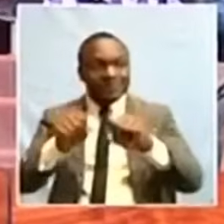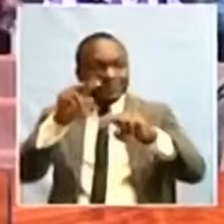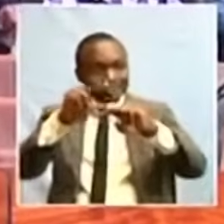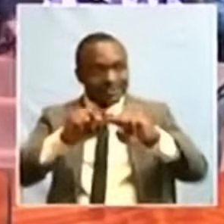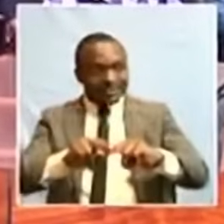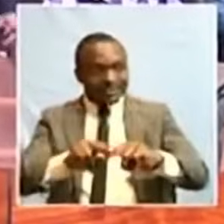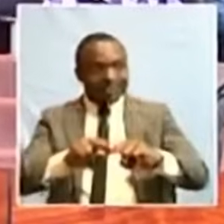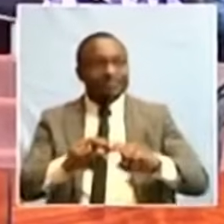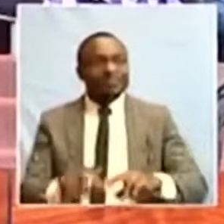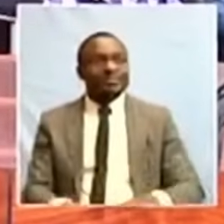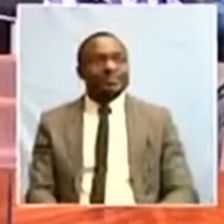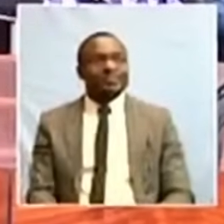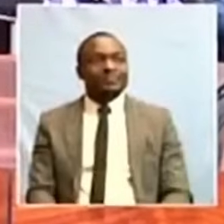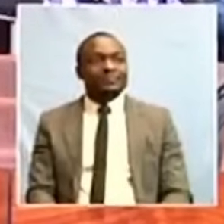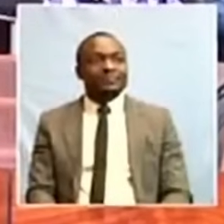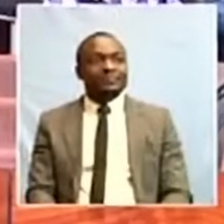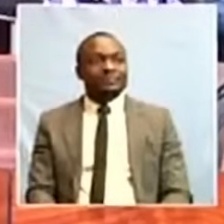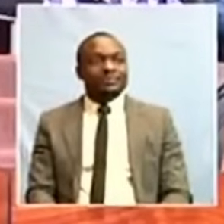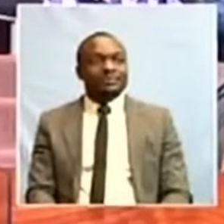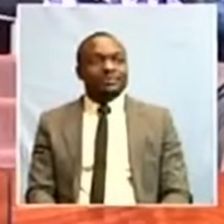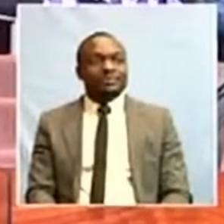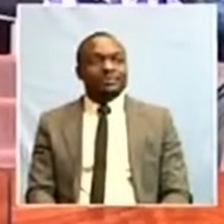your seat.